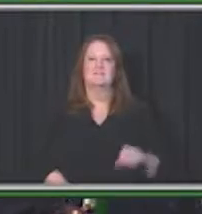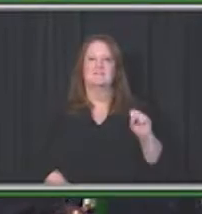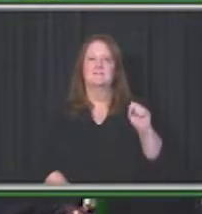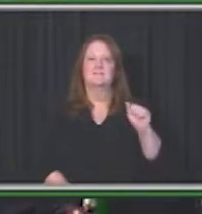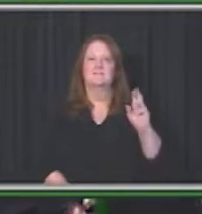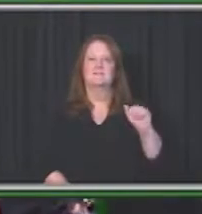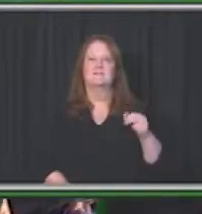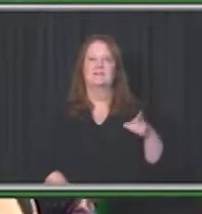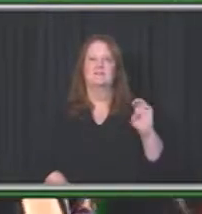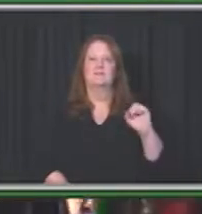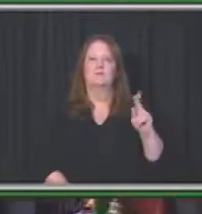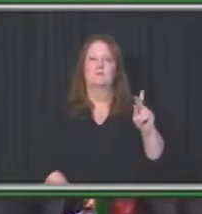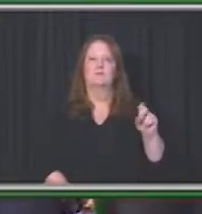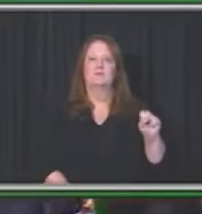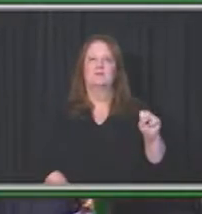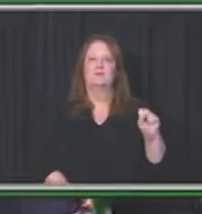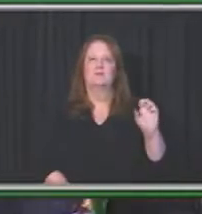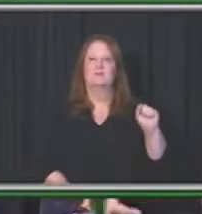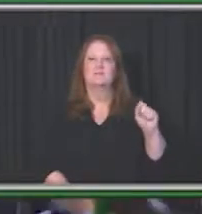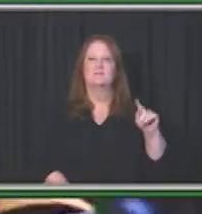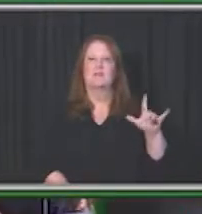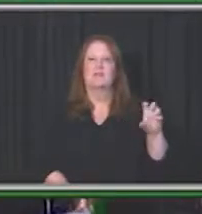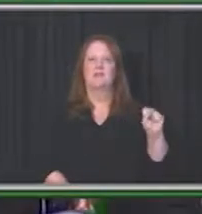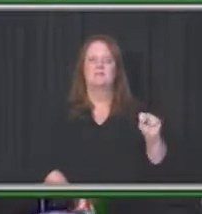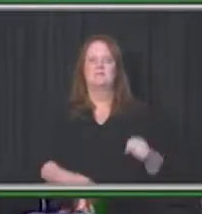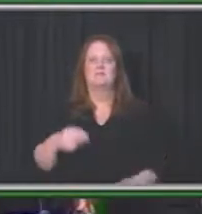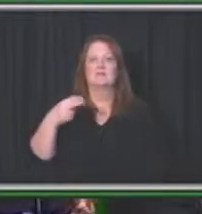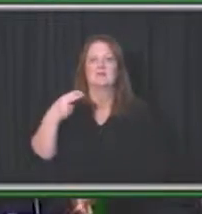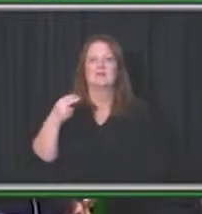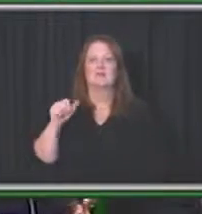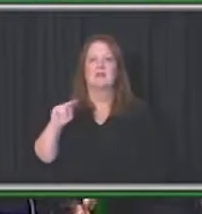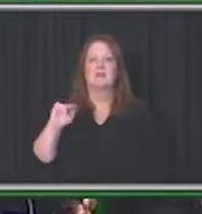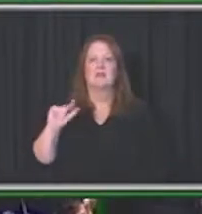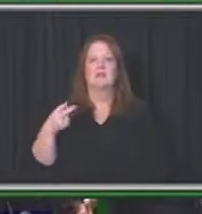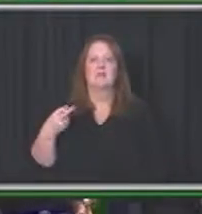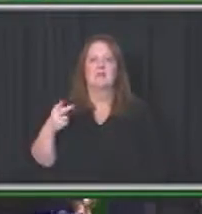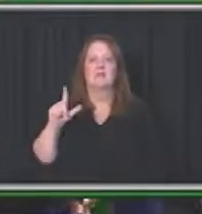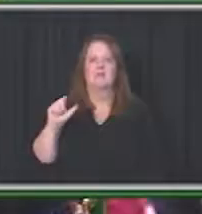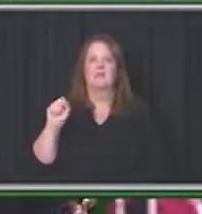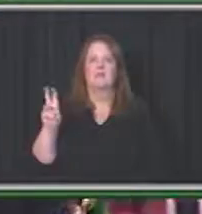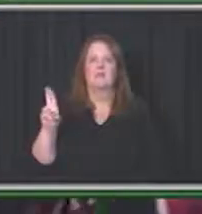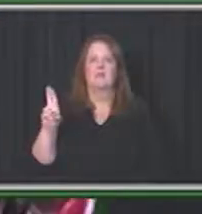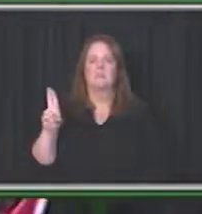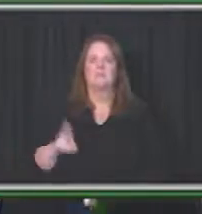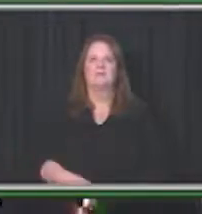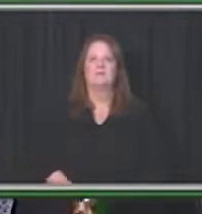Sarah Brooke Stiles. Hannah Vo.